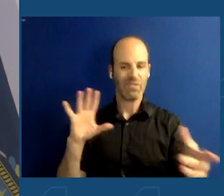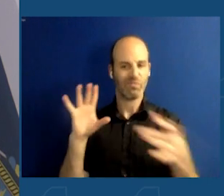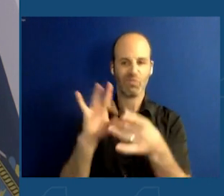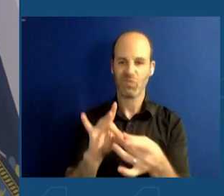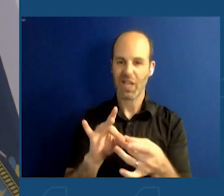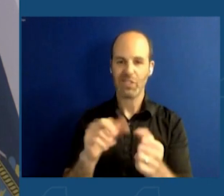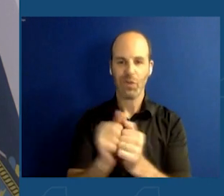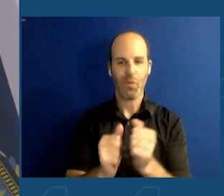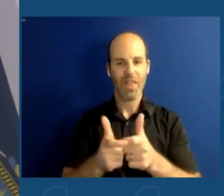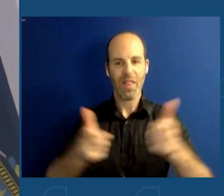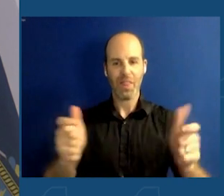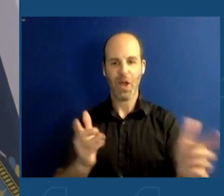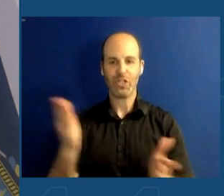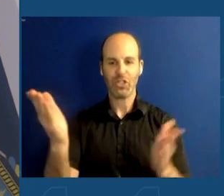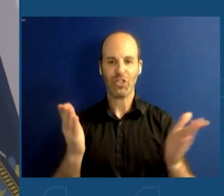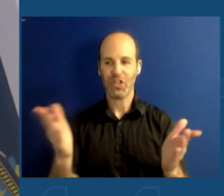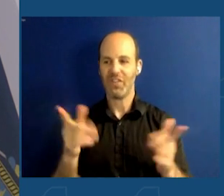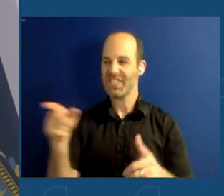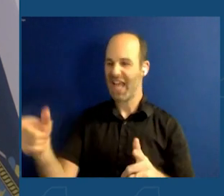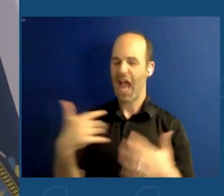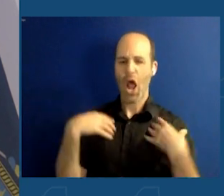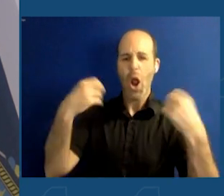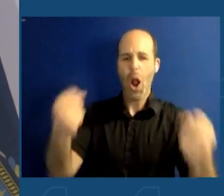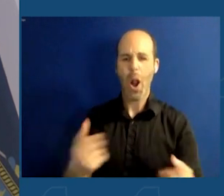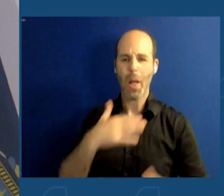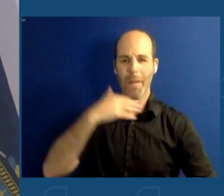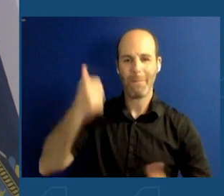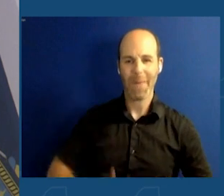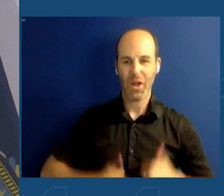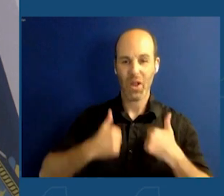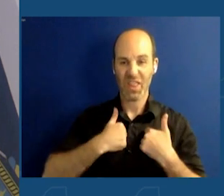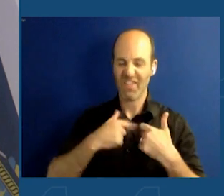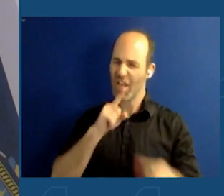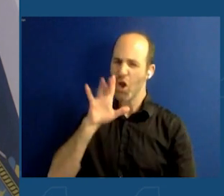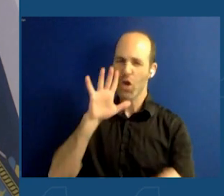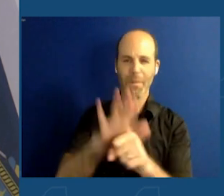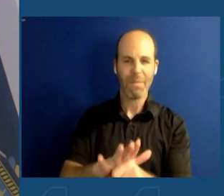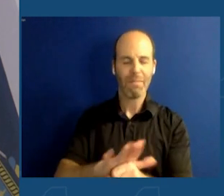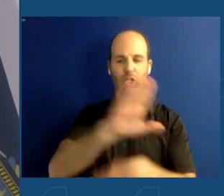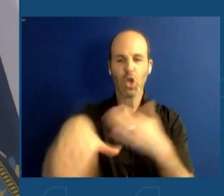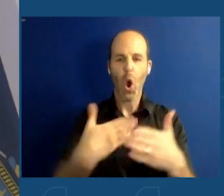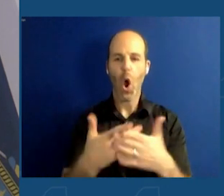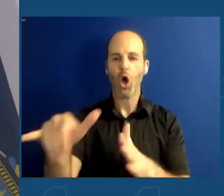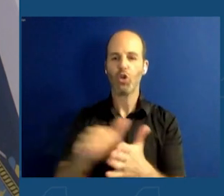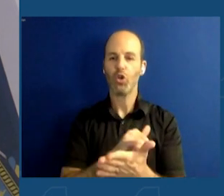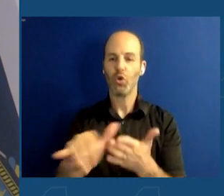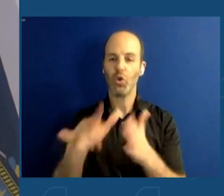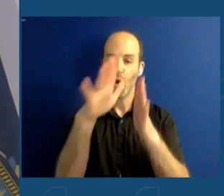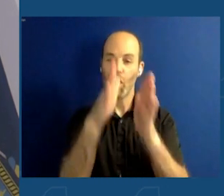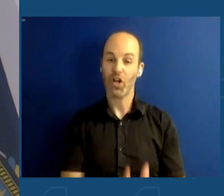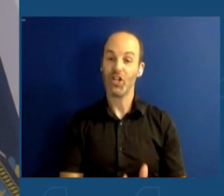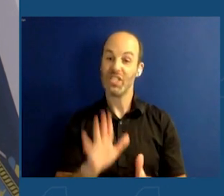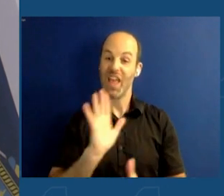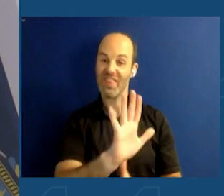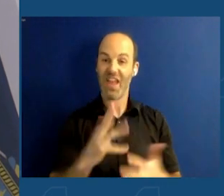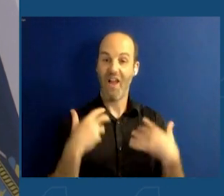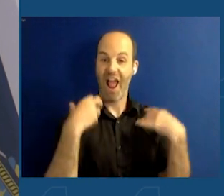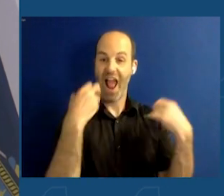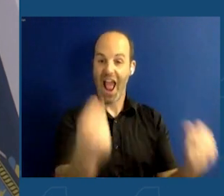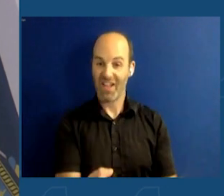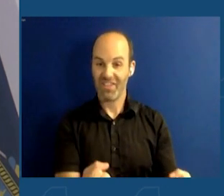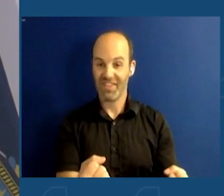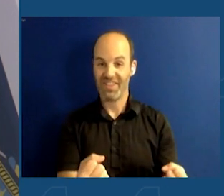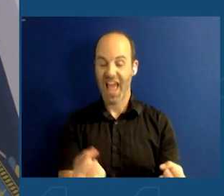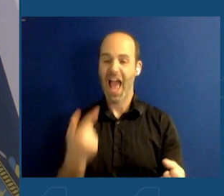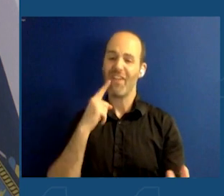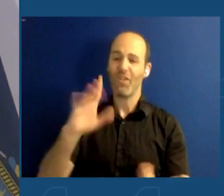health to better living and her commitment to all New Yorkers and their health and well-being, and certainly for her community and the